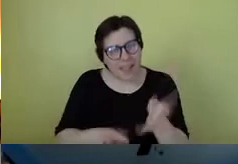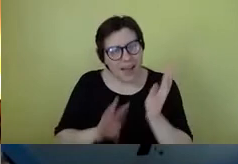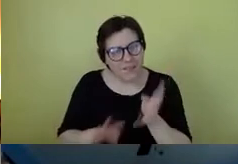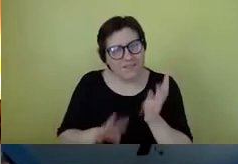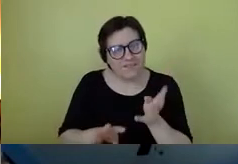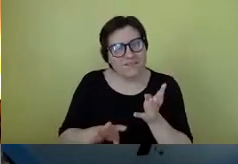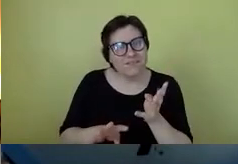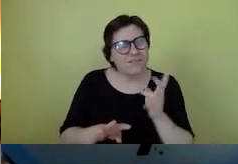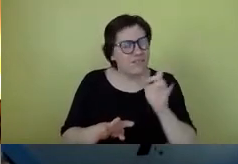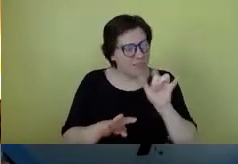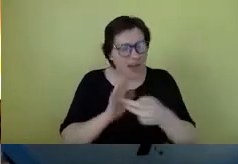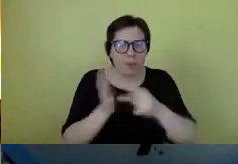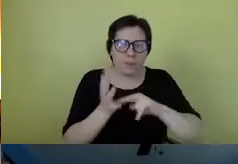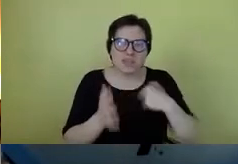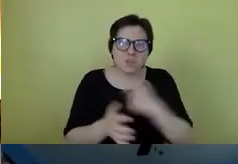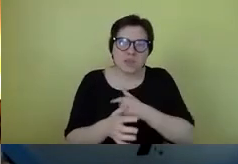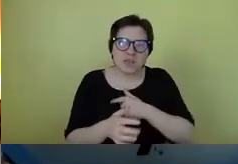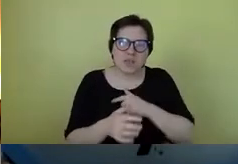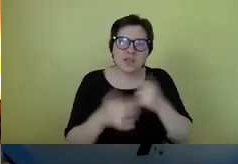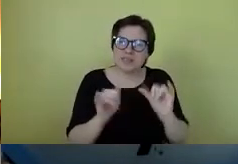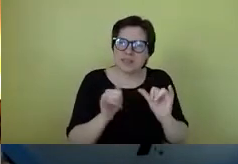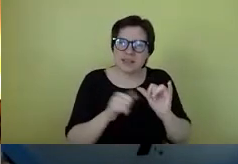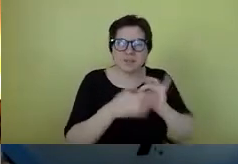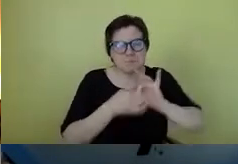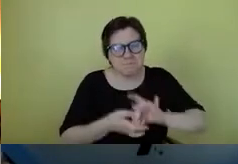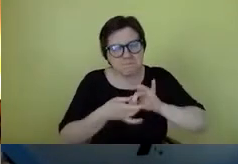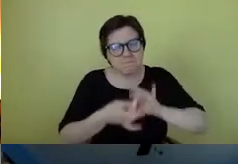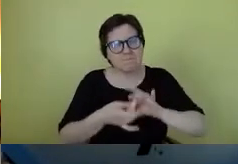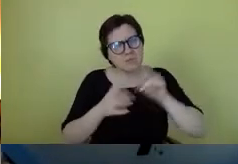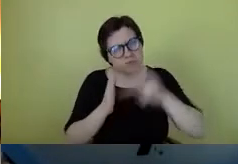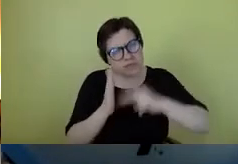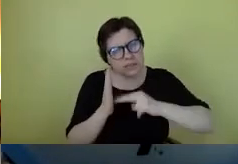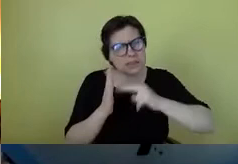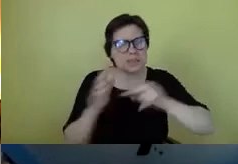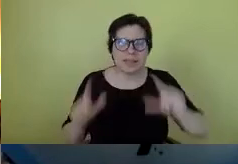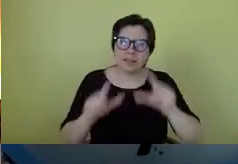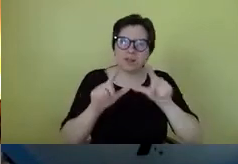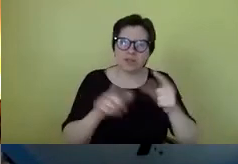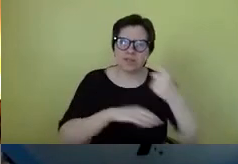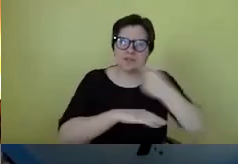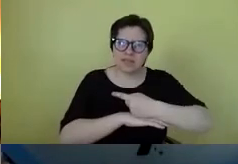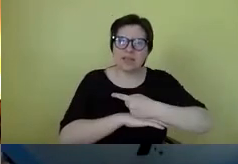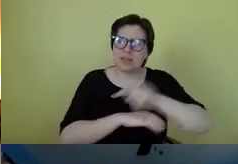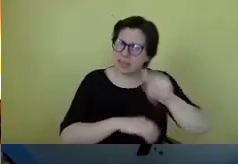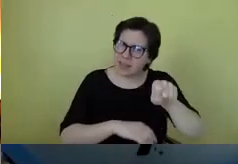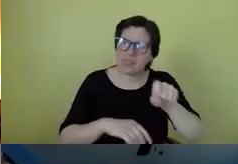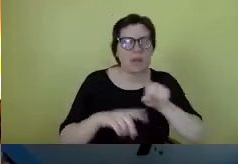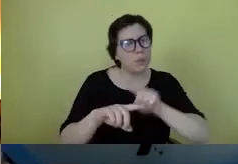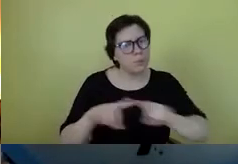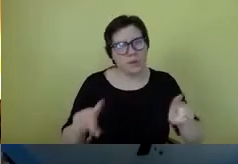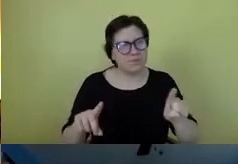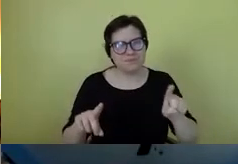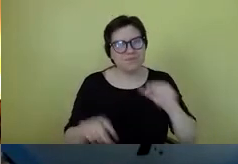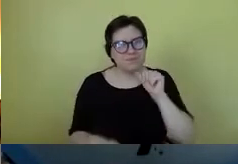keeps us in touch with the readings and the liturgy of the day, but it doesn't satisfy the